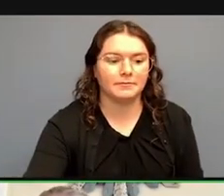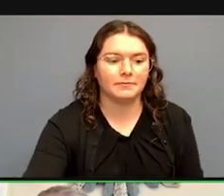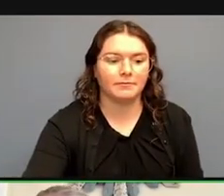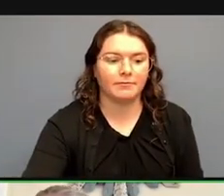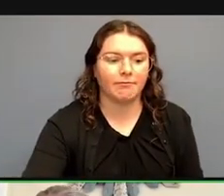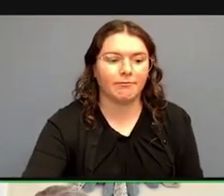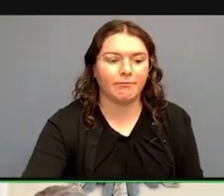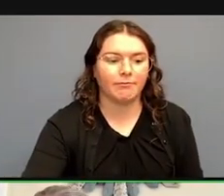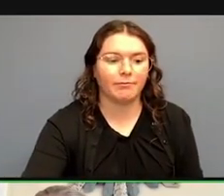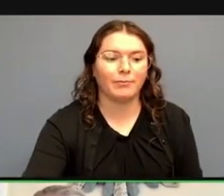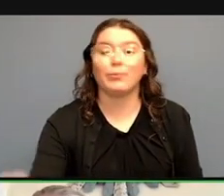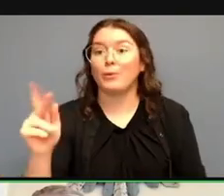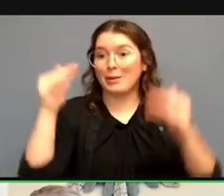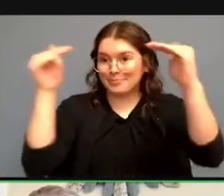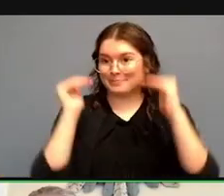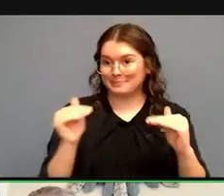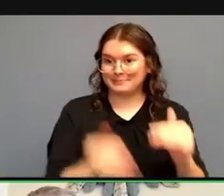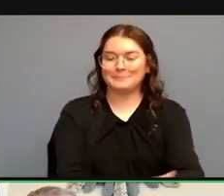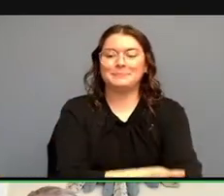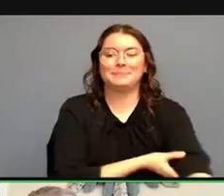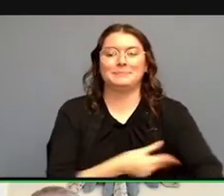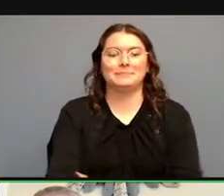Okay, next slide, please.